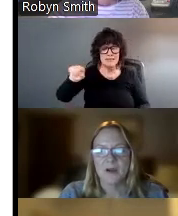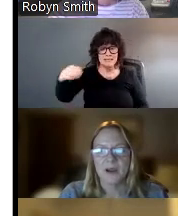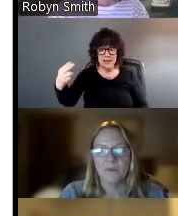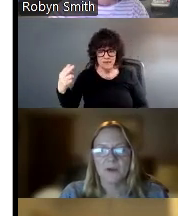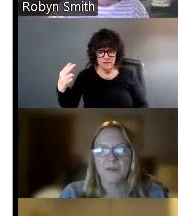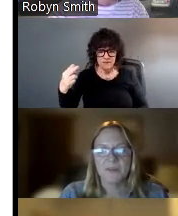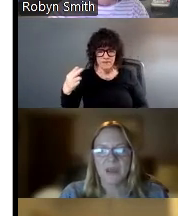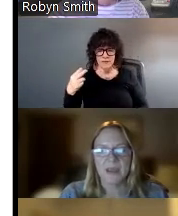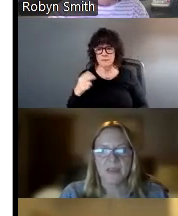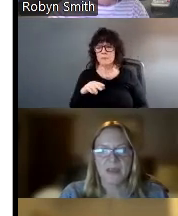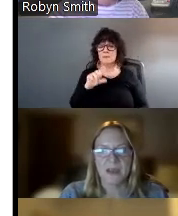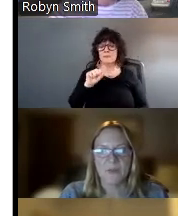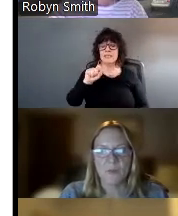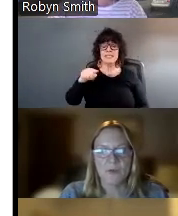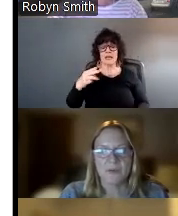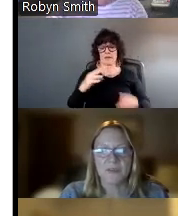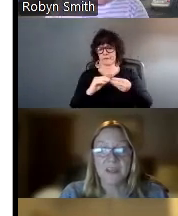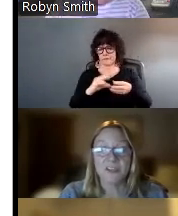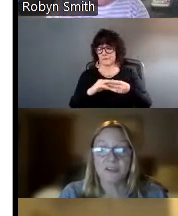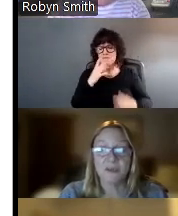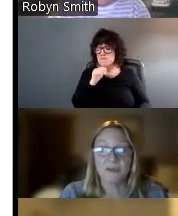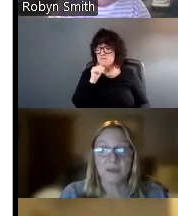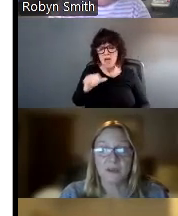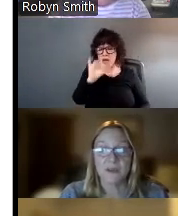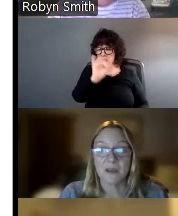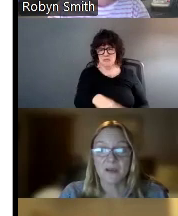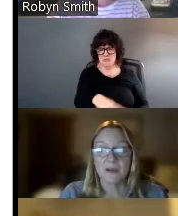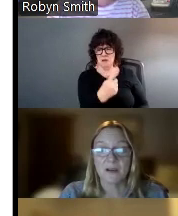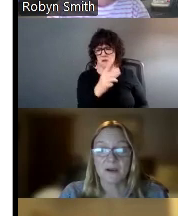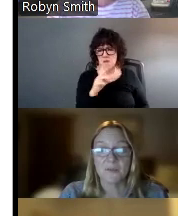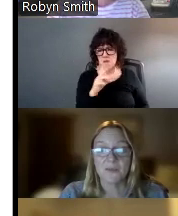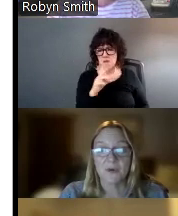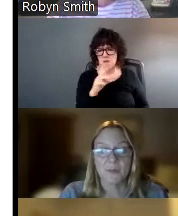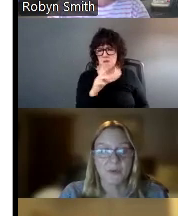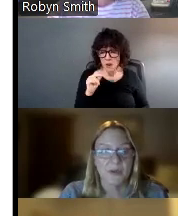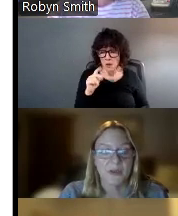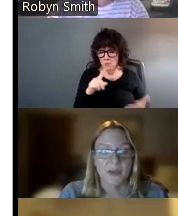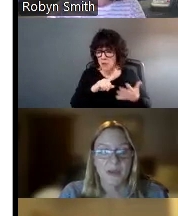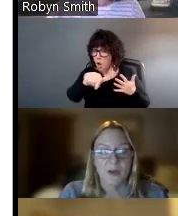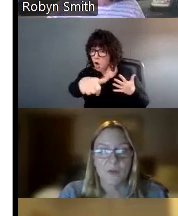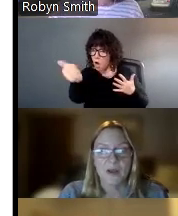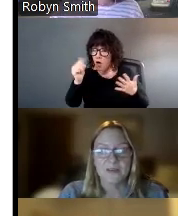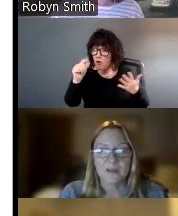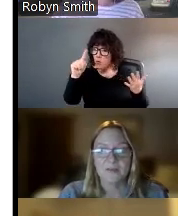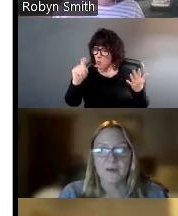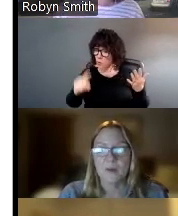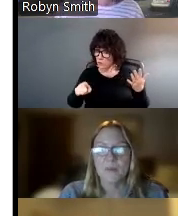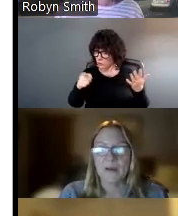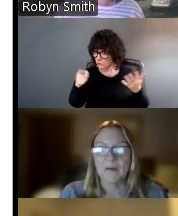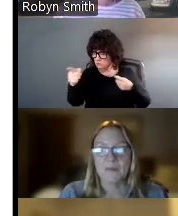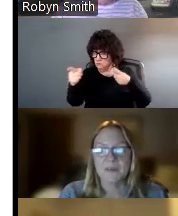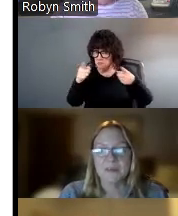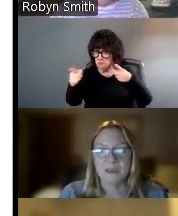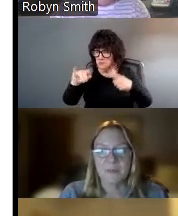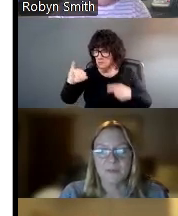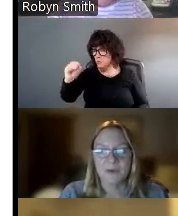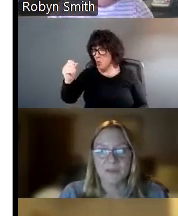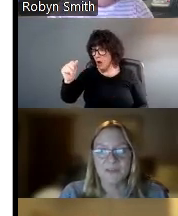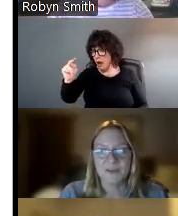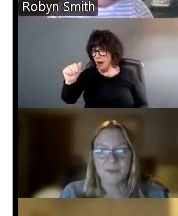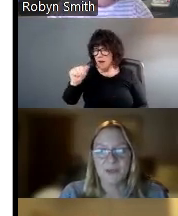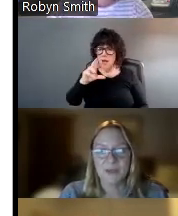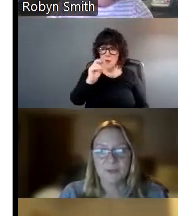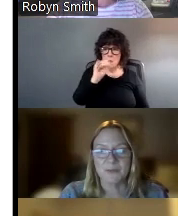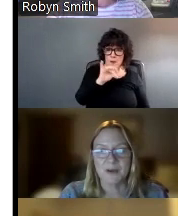If not, I will say that one of the issues that comes up quite a lot for our bankruptcy team is